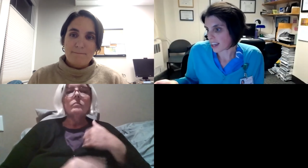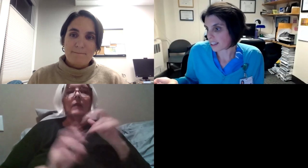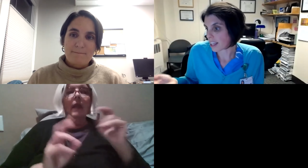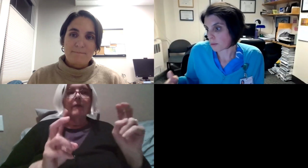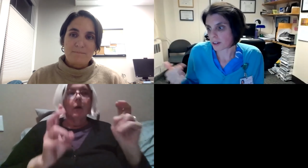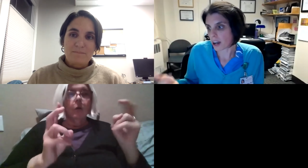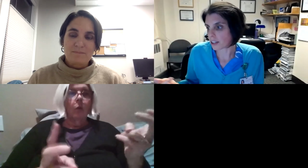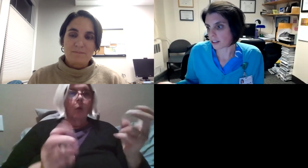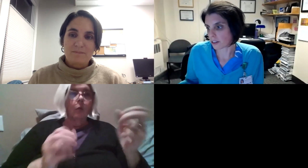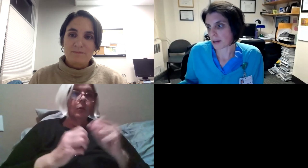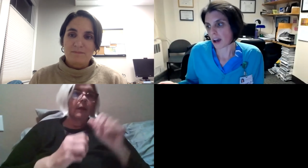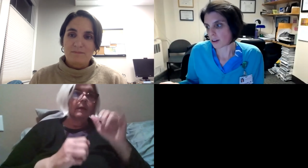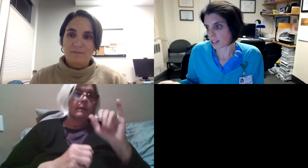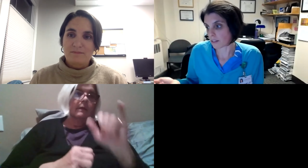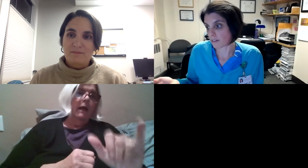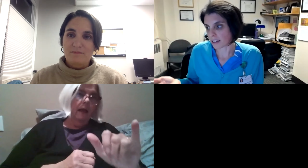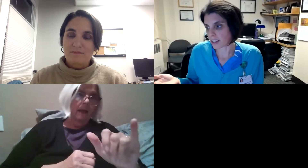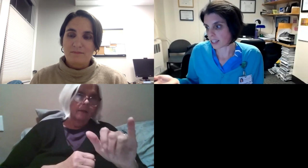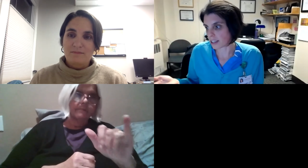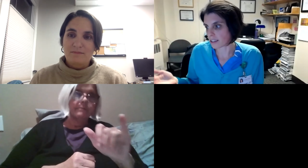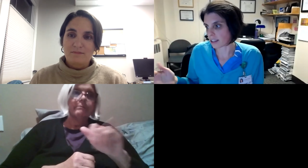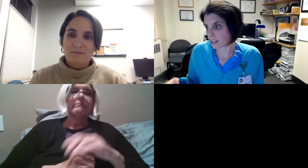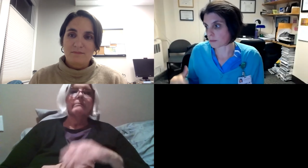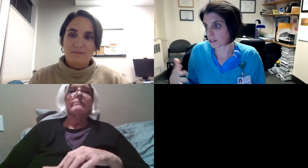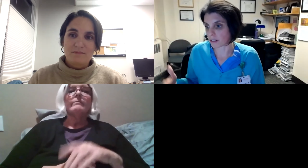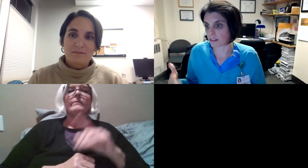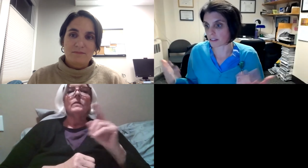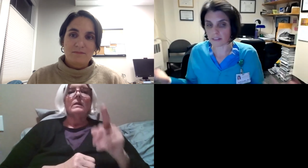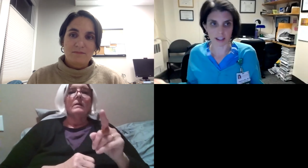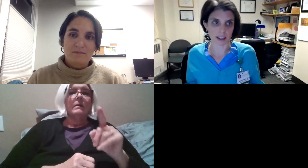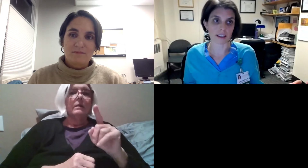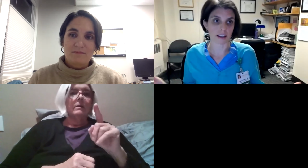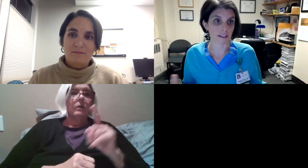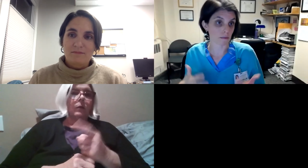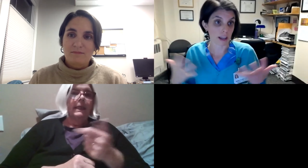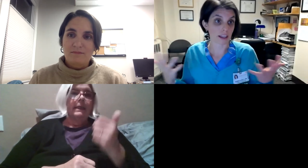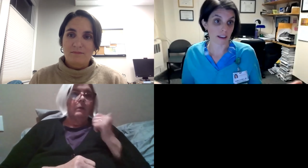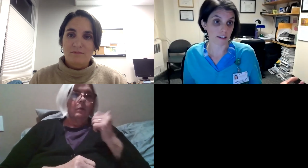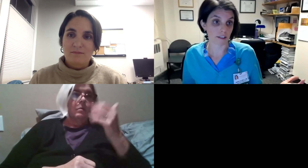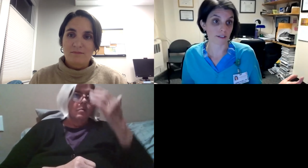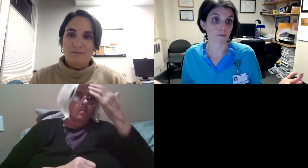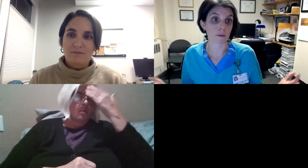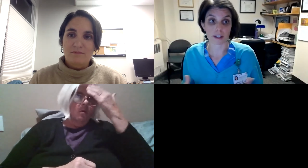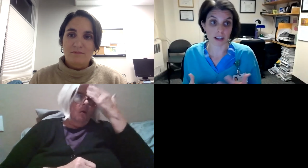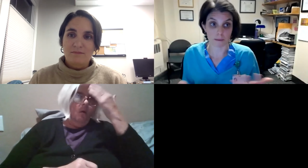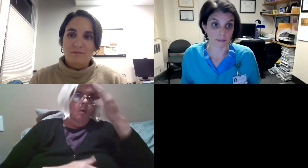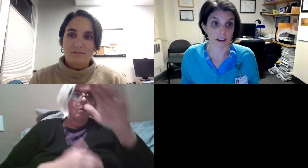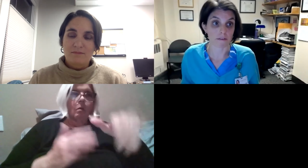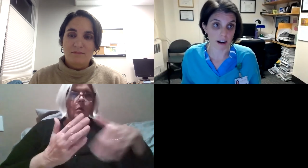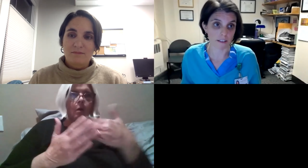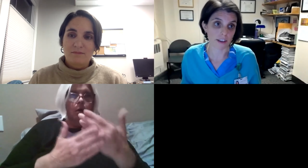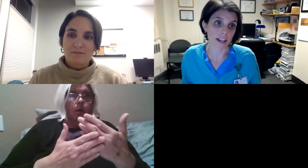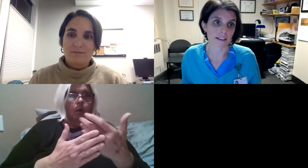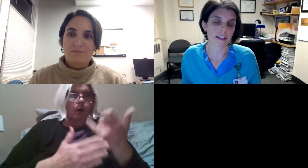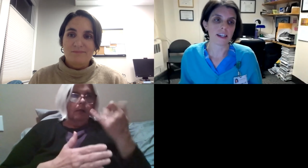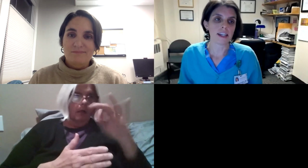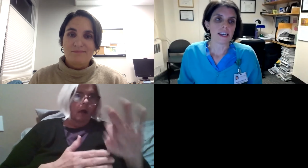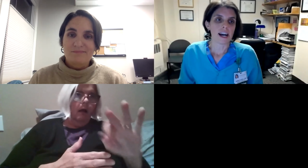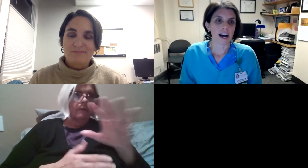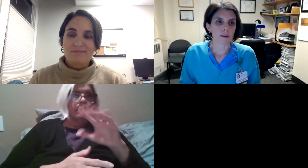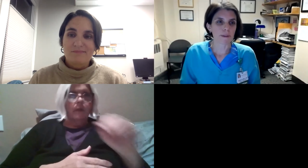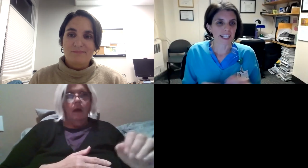said exactly that. We're not going to learn about how safe the vaccine is unless we start giving it. That's the way it goes when we're talking about very rare